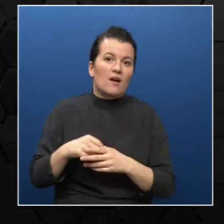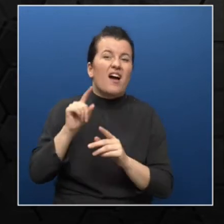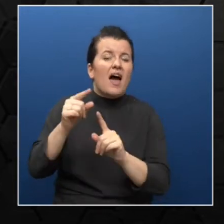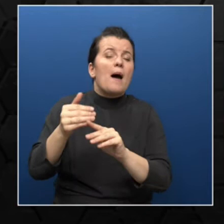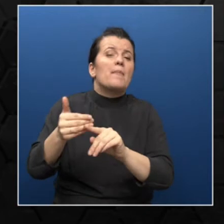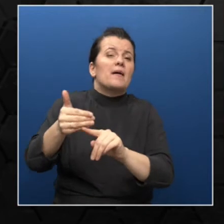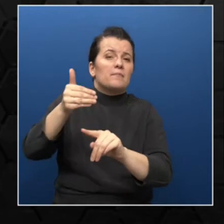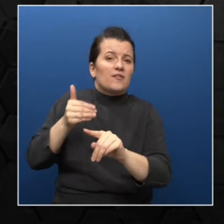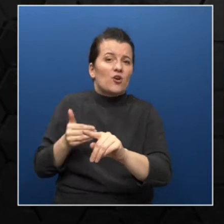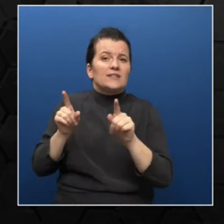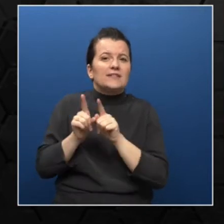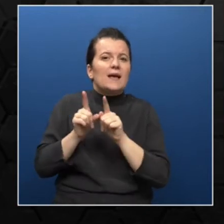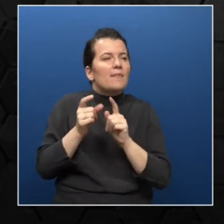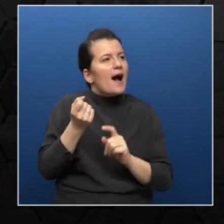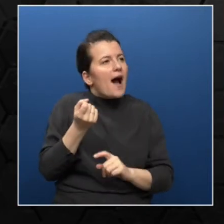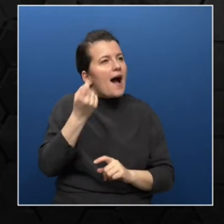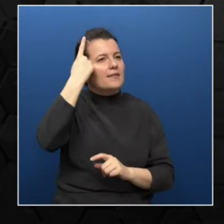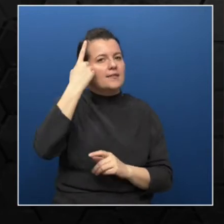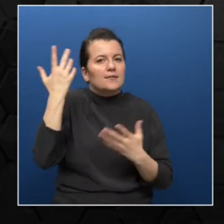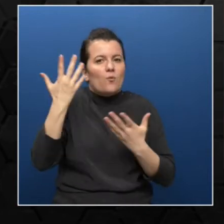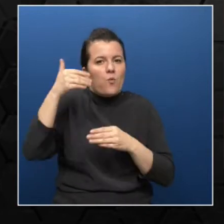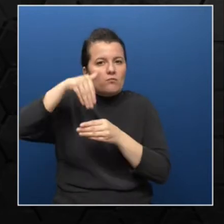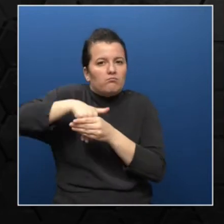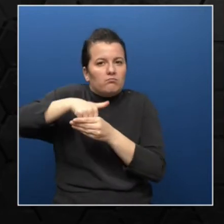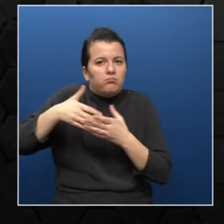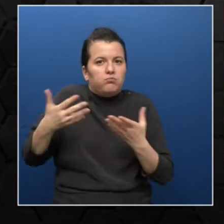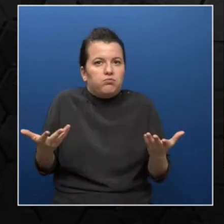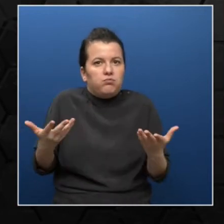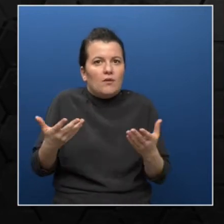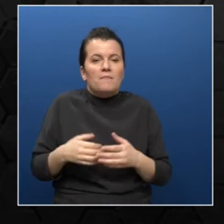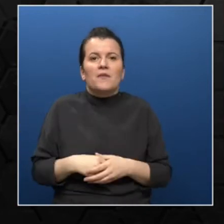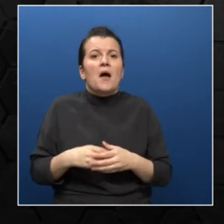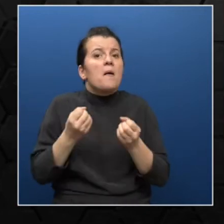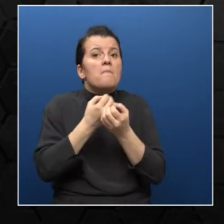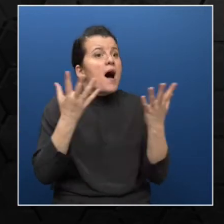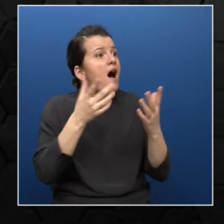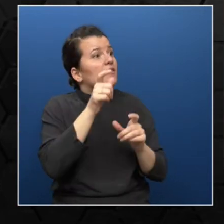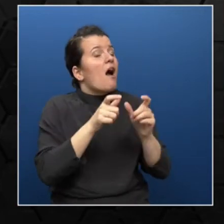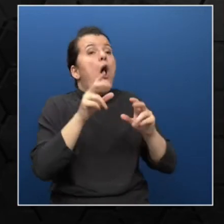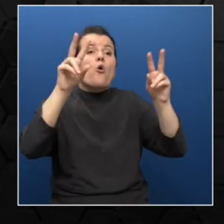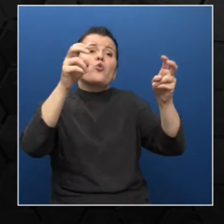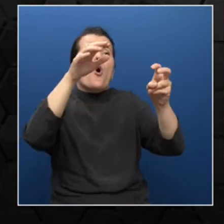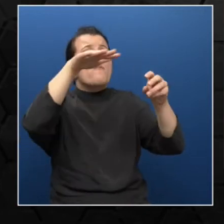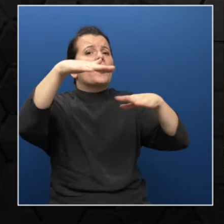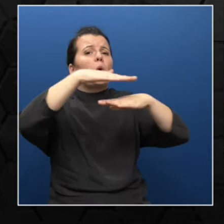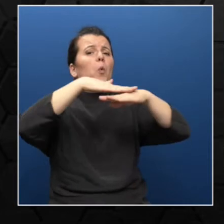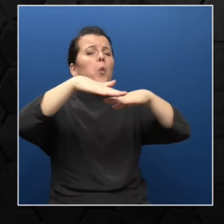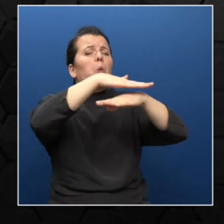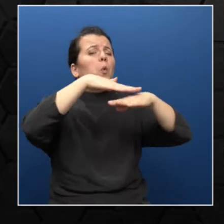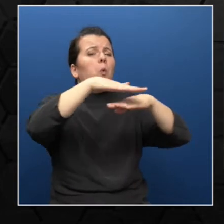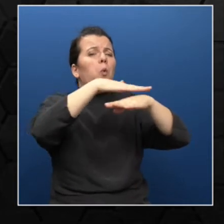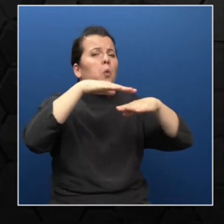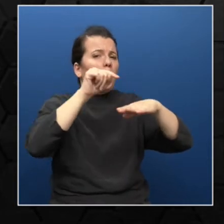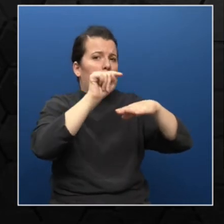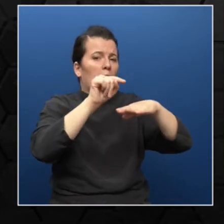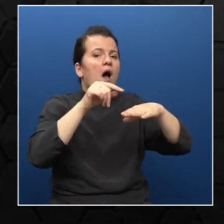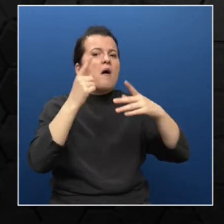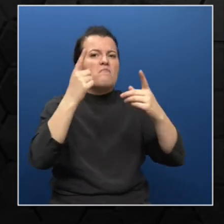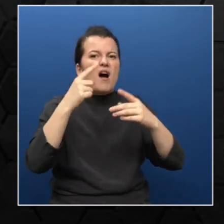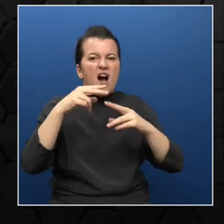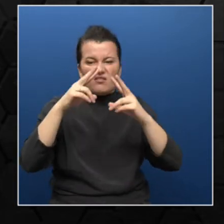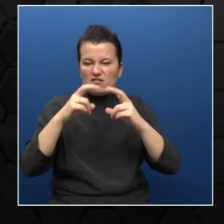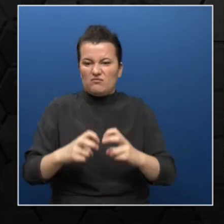want, because I've seen a lot of people go into something. It's good that you're exploring, but you end up wasting a lot of